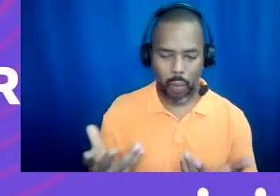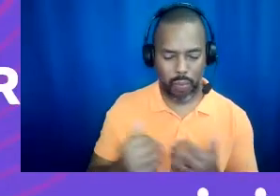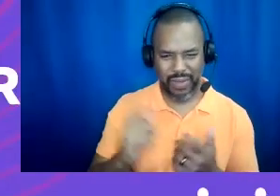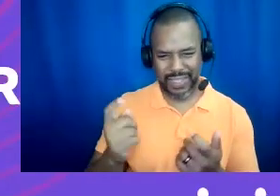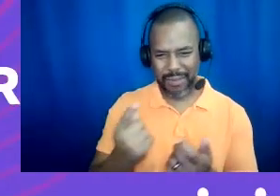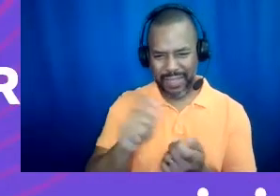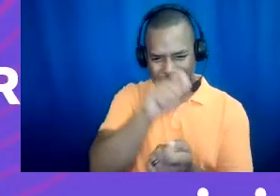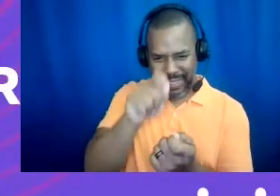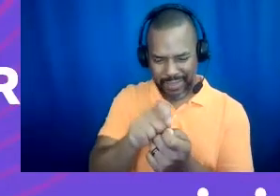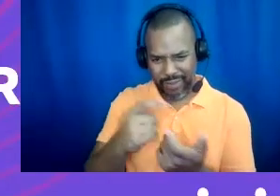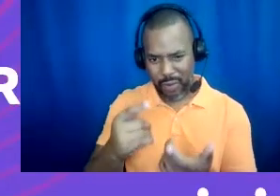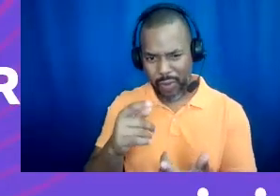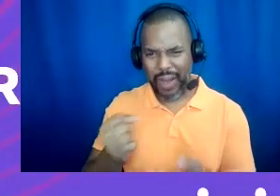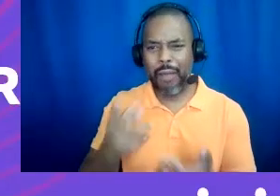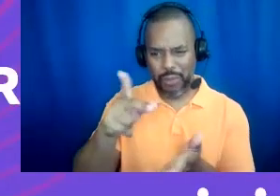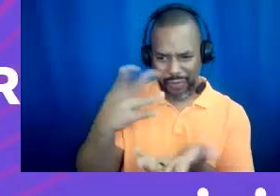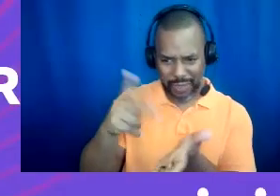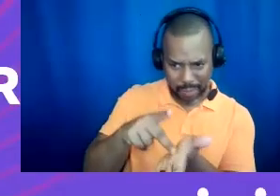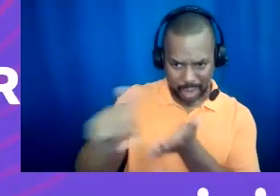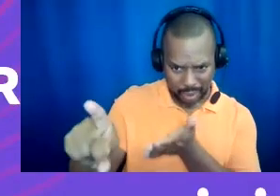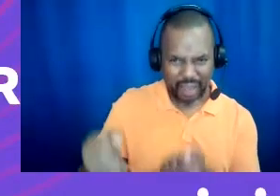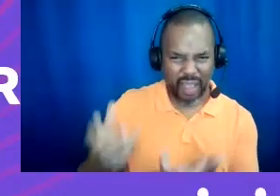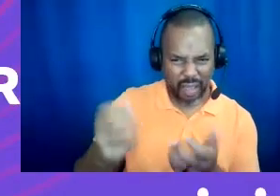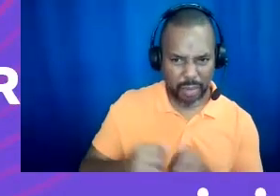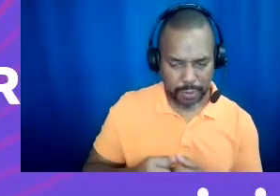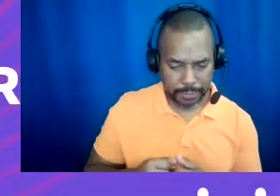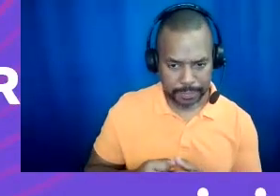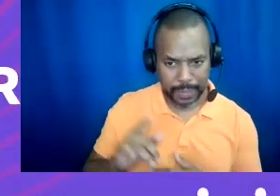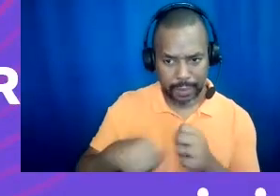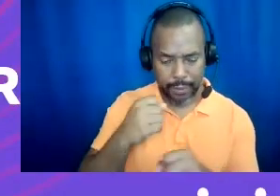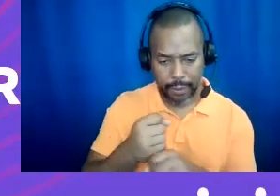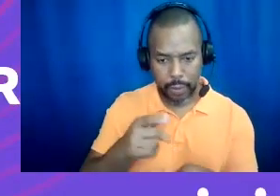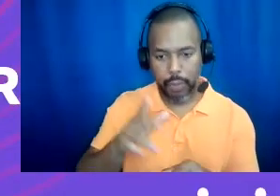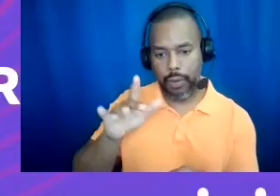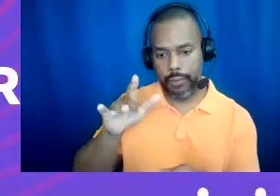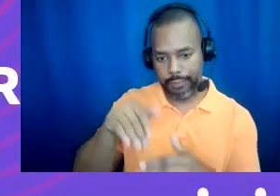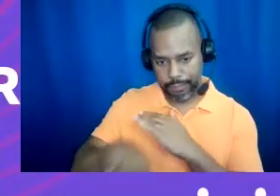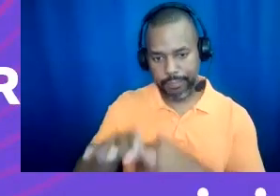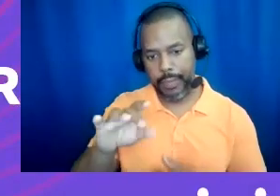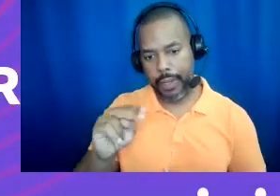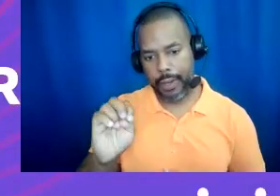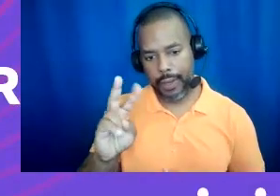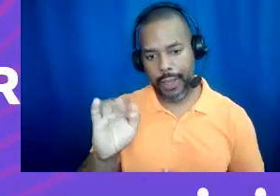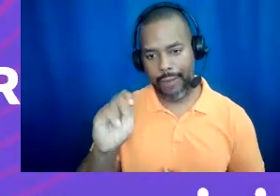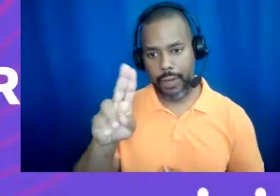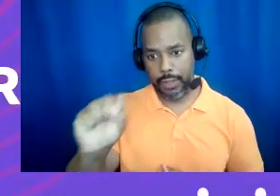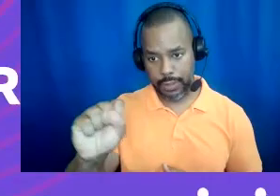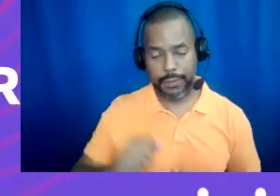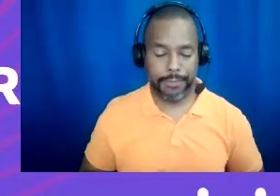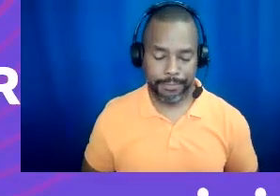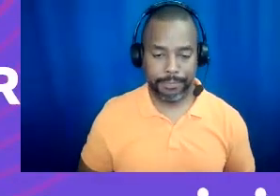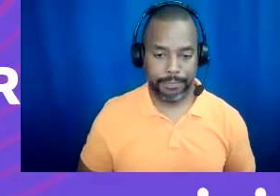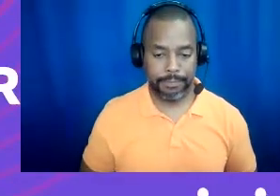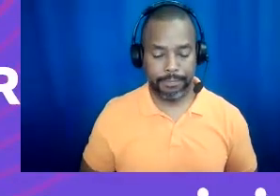to verify how much you've paid in your copays for the year, you'll want to reach out to Navitus or log into that website.